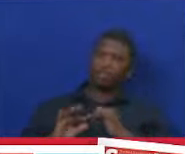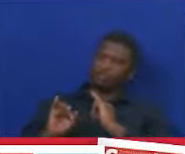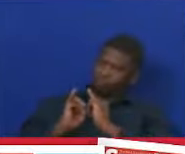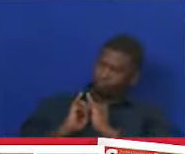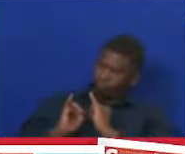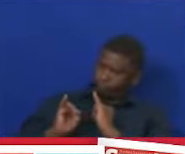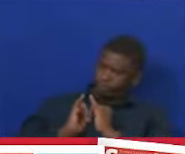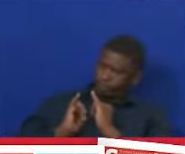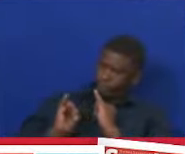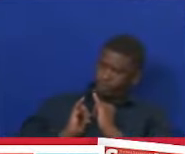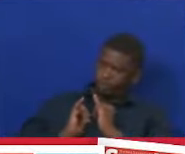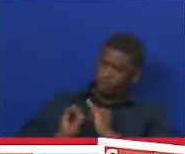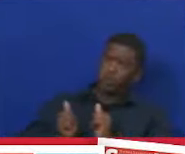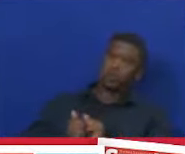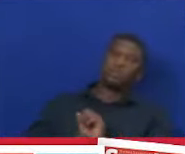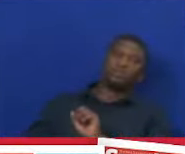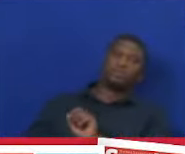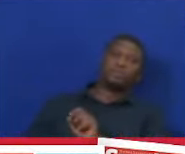As we